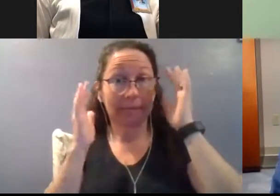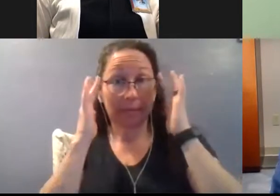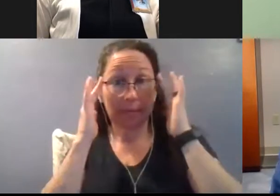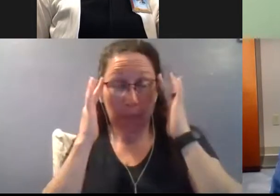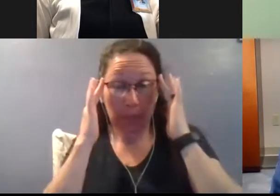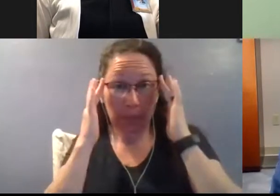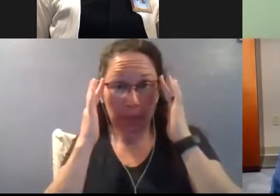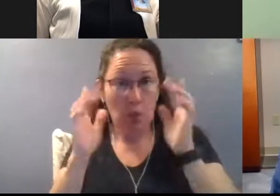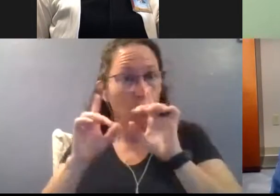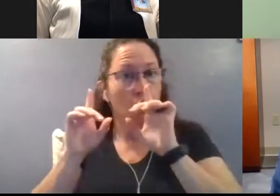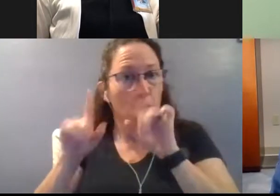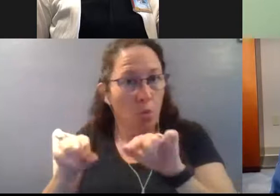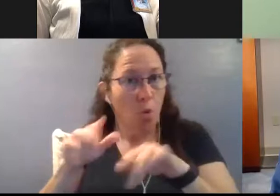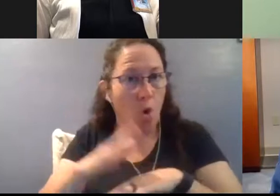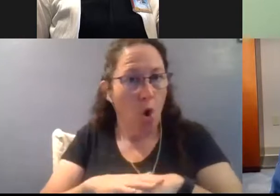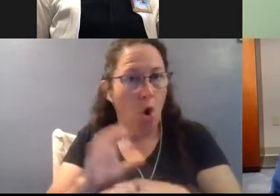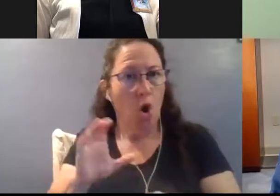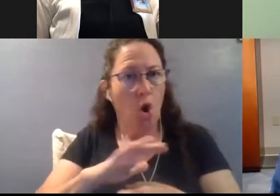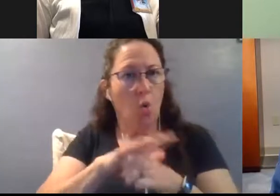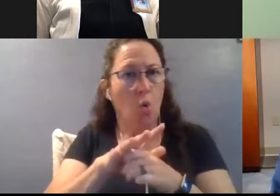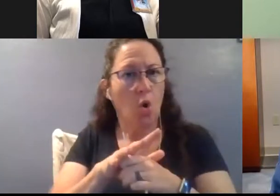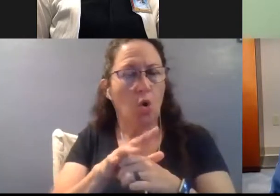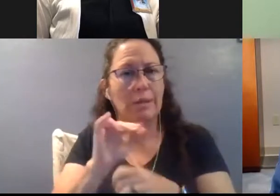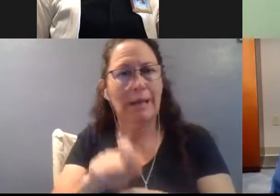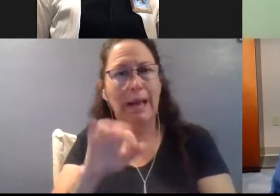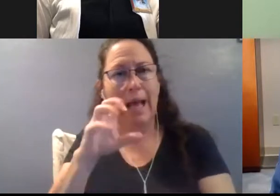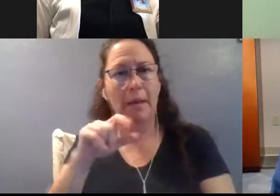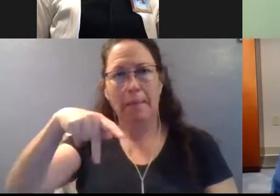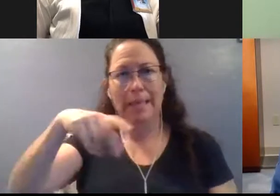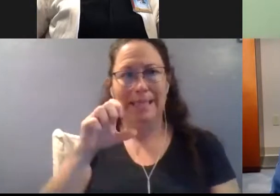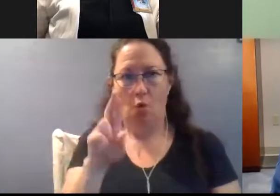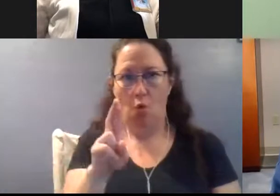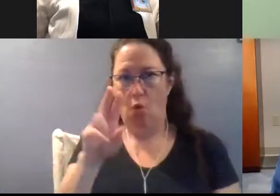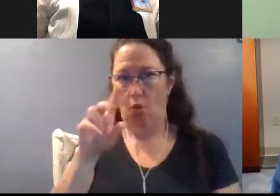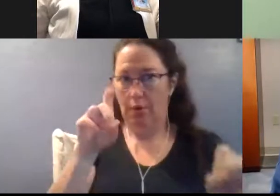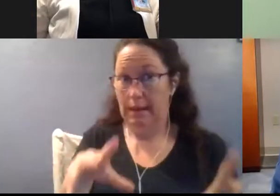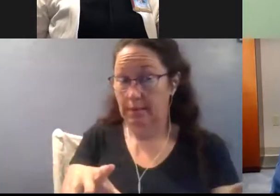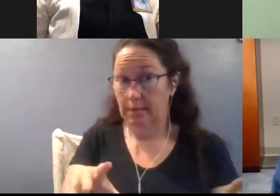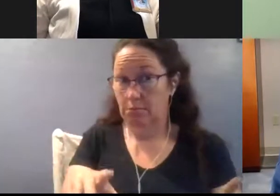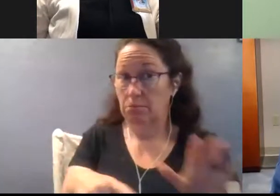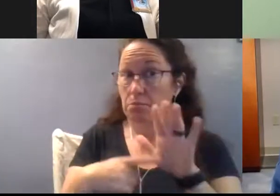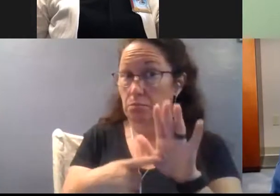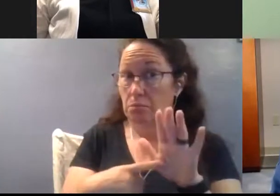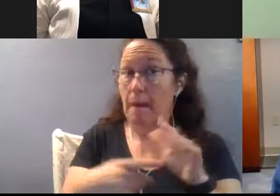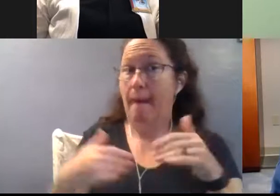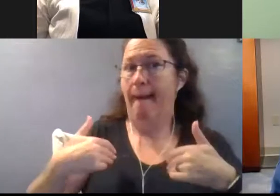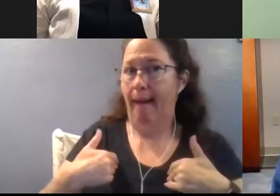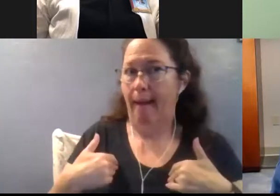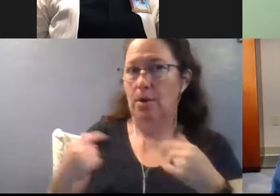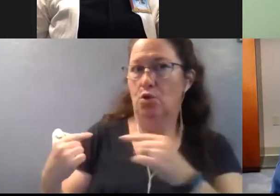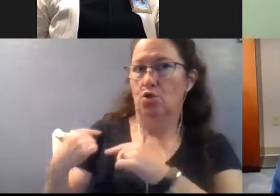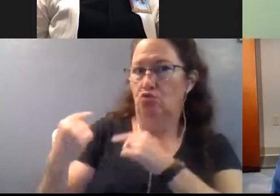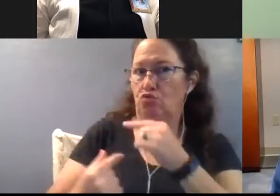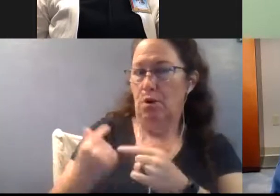is reported on the coronavirus.iowa.gov is a PCR test. It indicates the presence of genetic